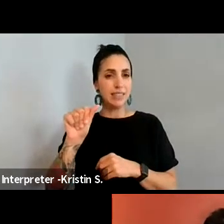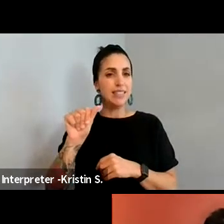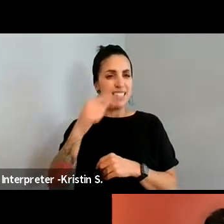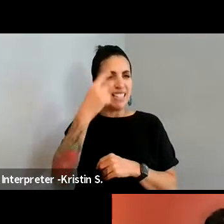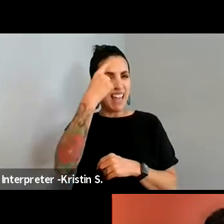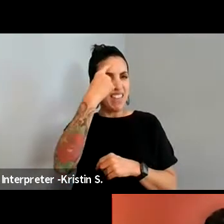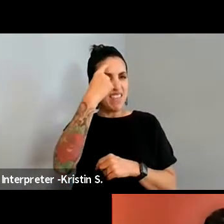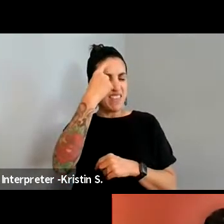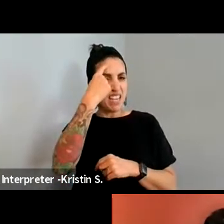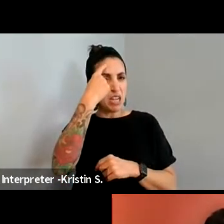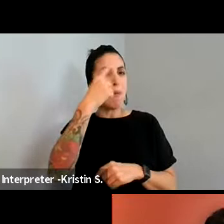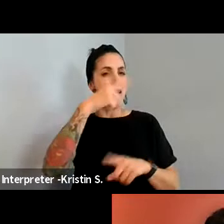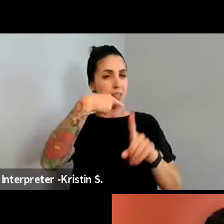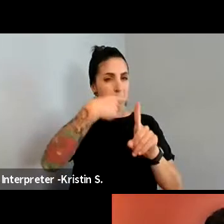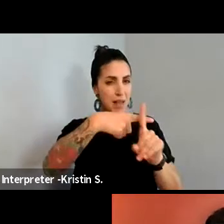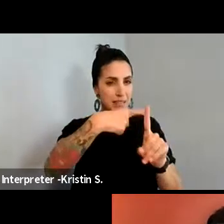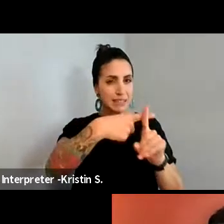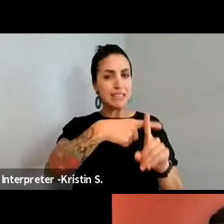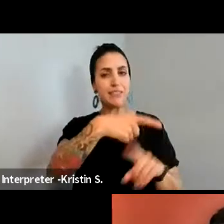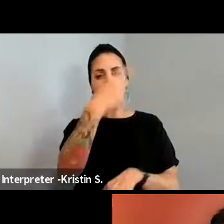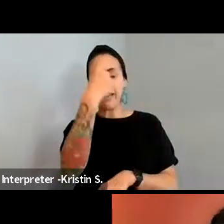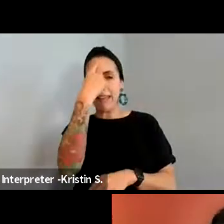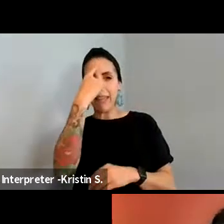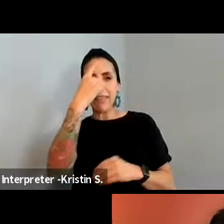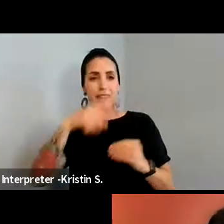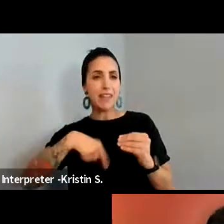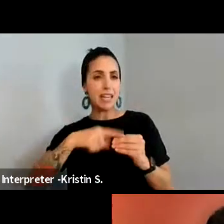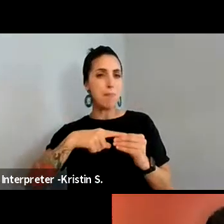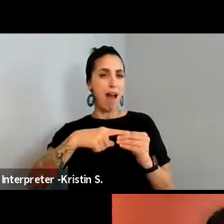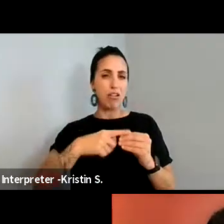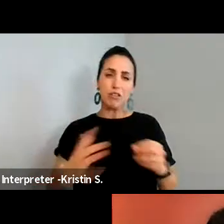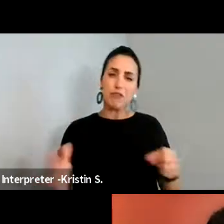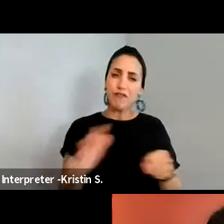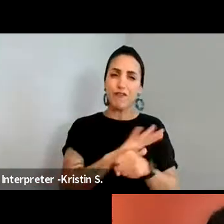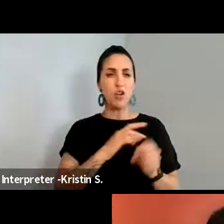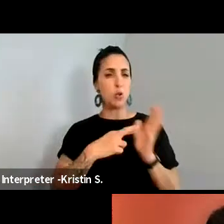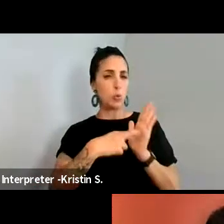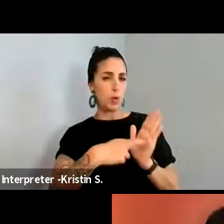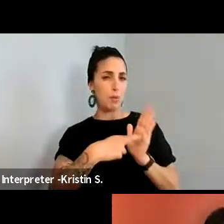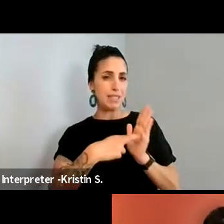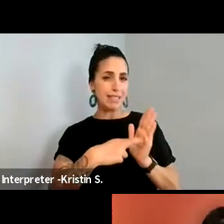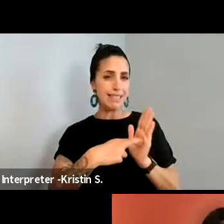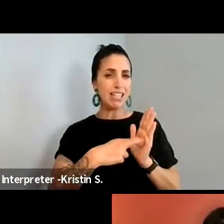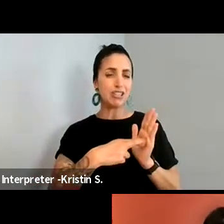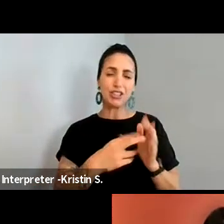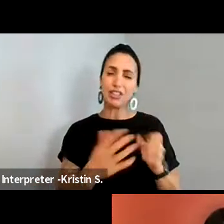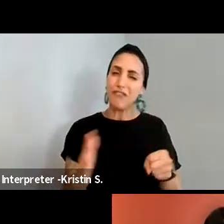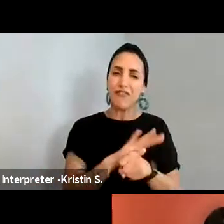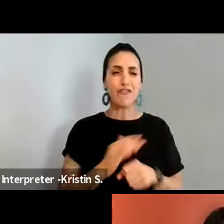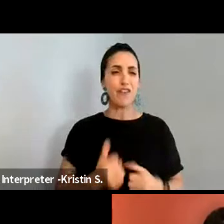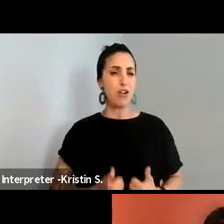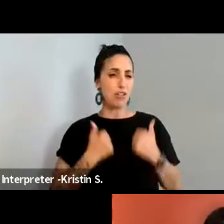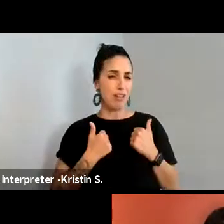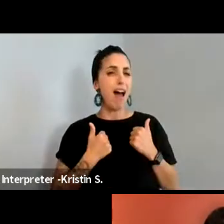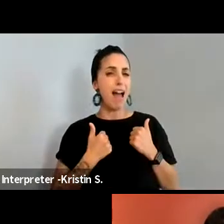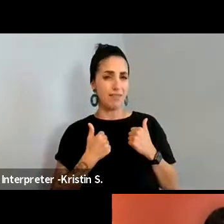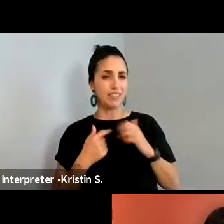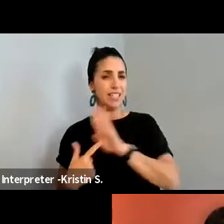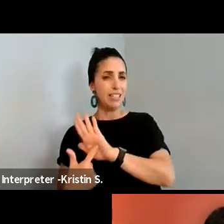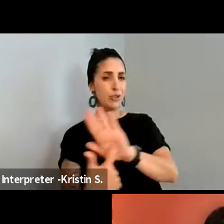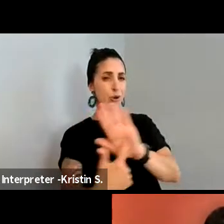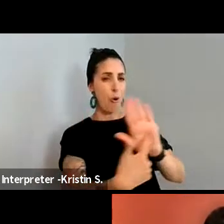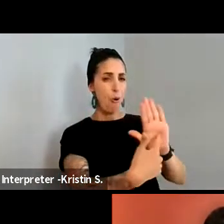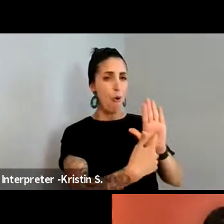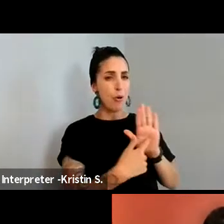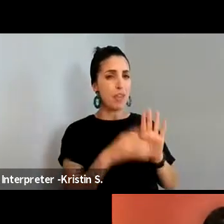assets and, of course, the full representation of people's full lives, as you all talked about in the reality. I